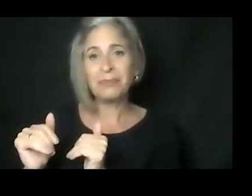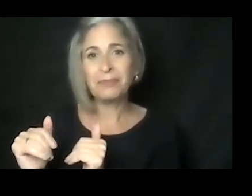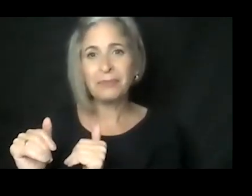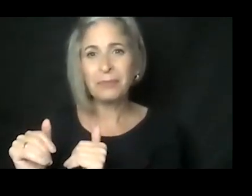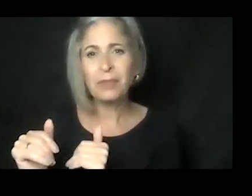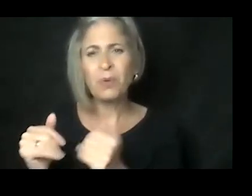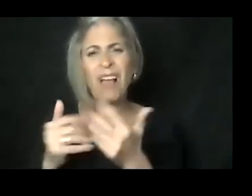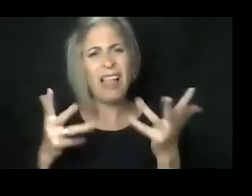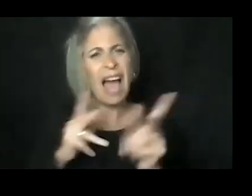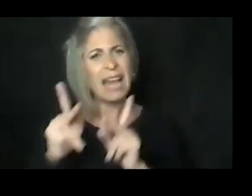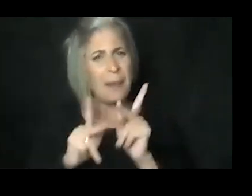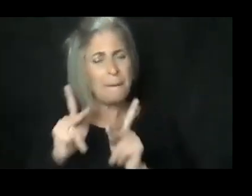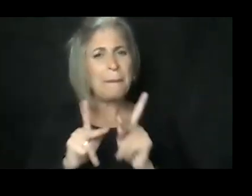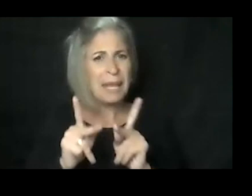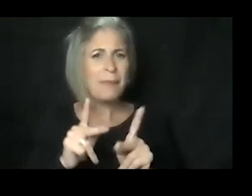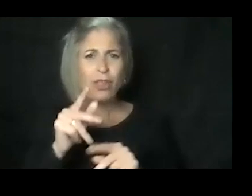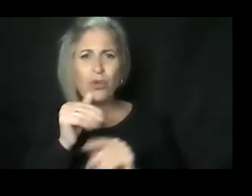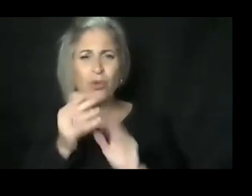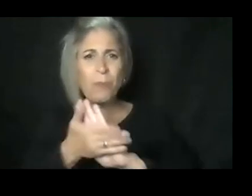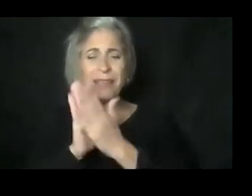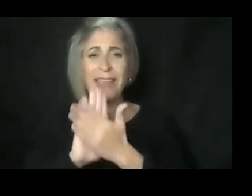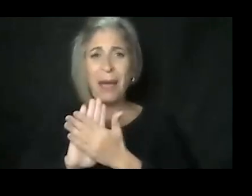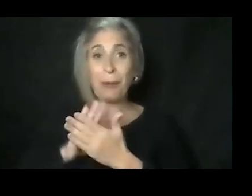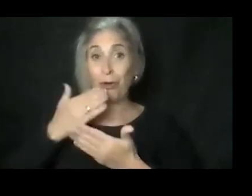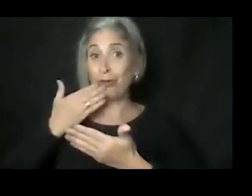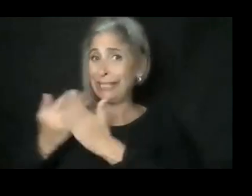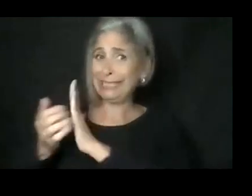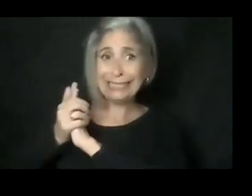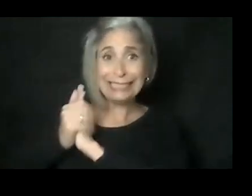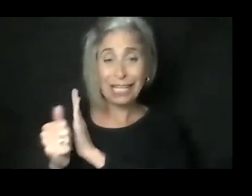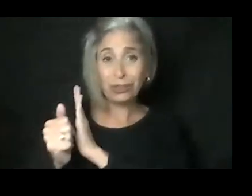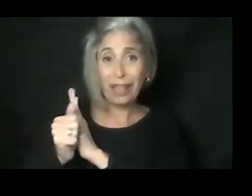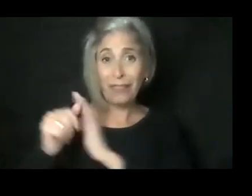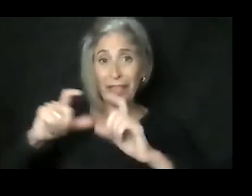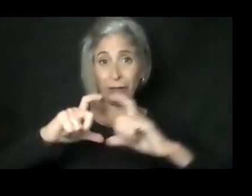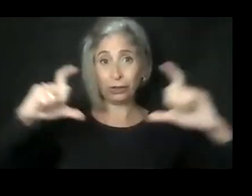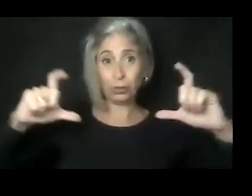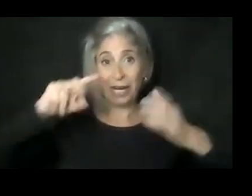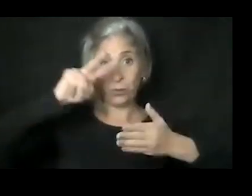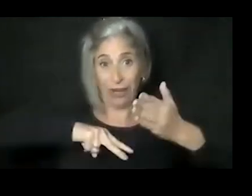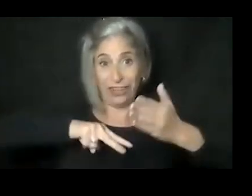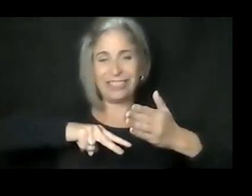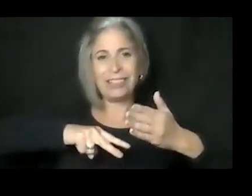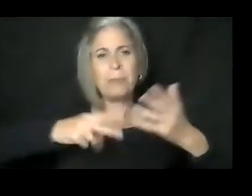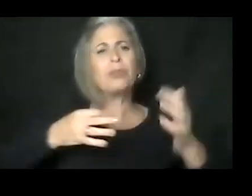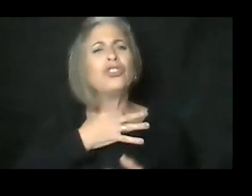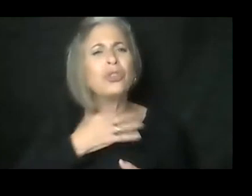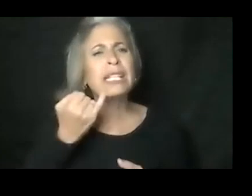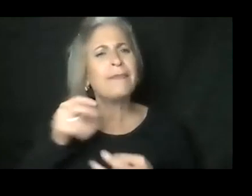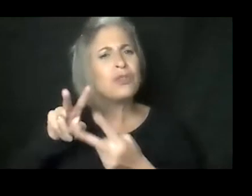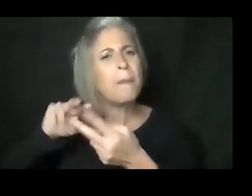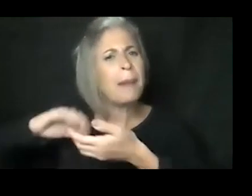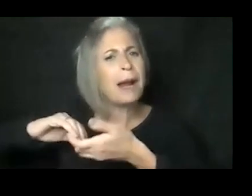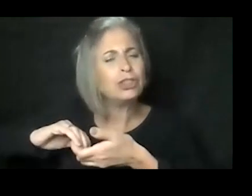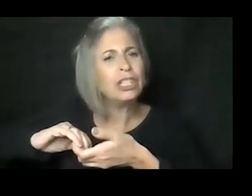a decent amount of people who become good at using their screen readers. So I was just curious if you do partnership, what